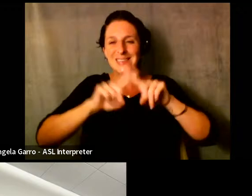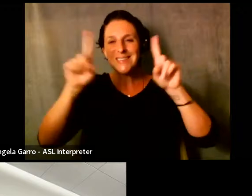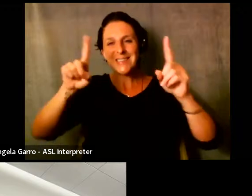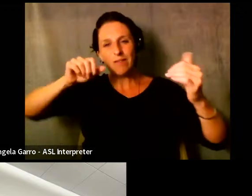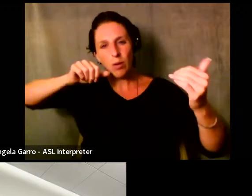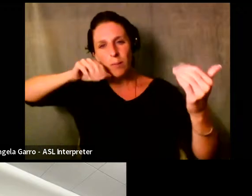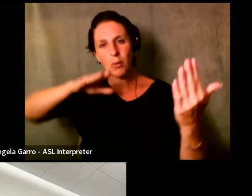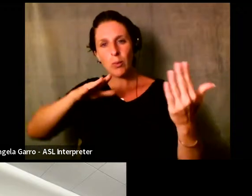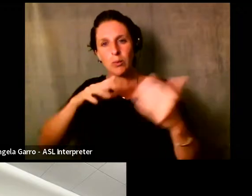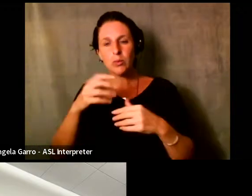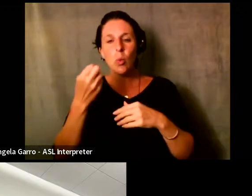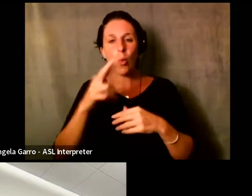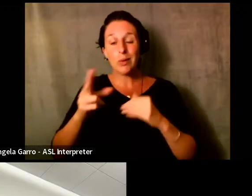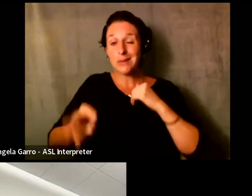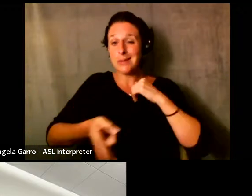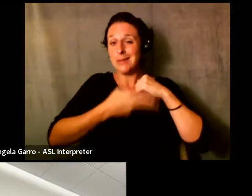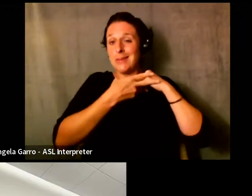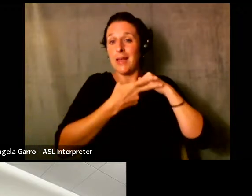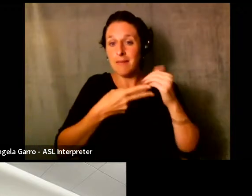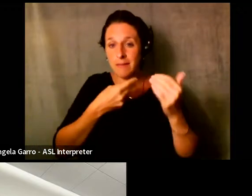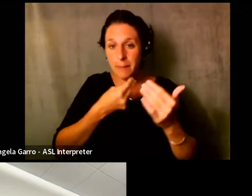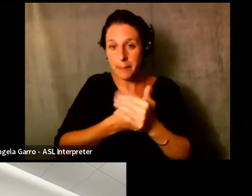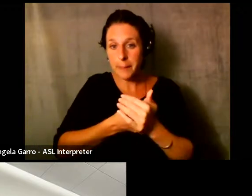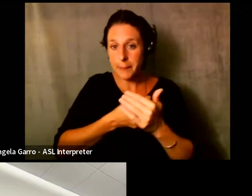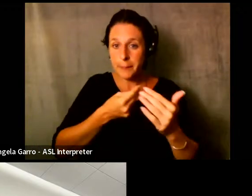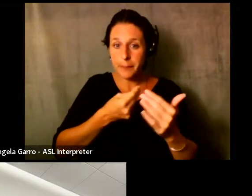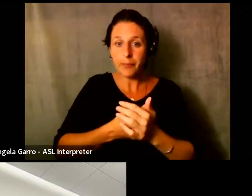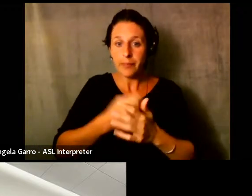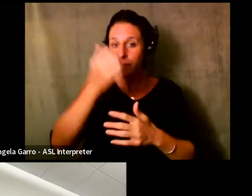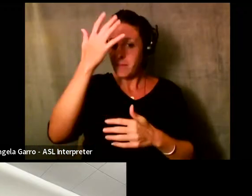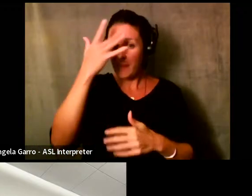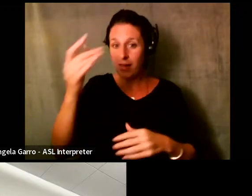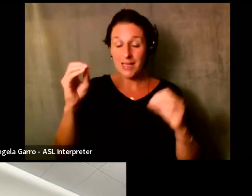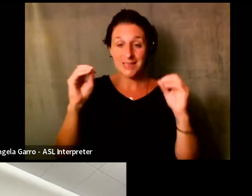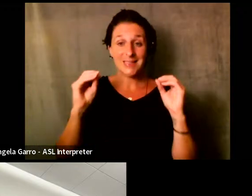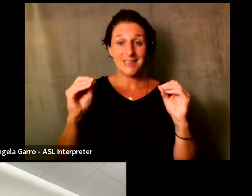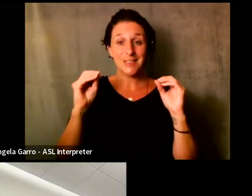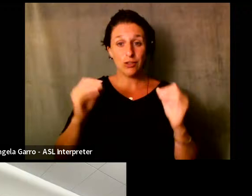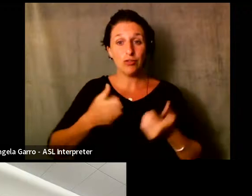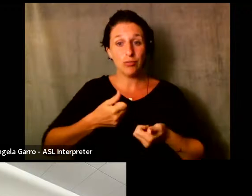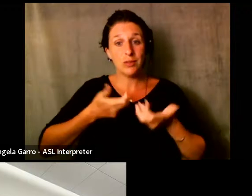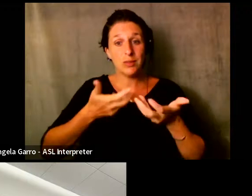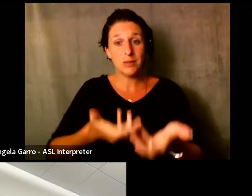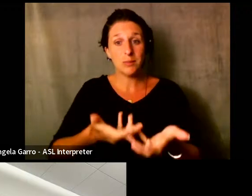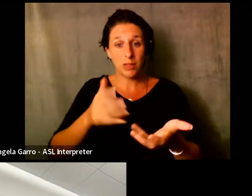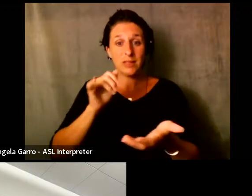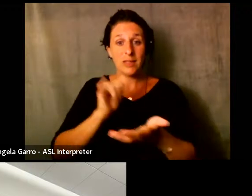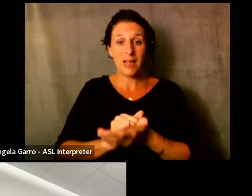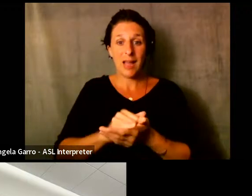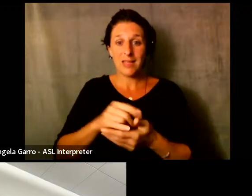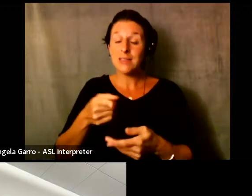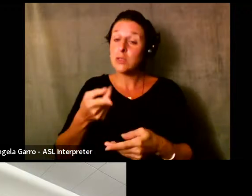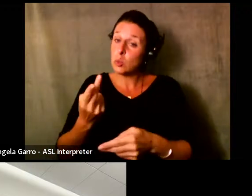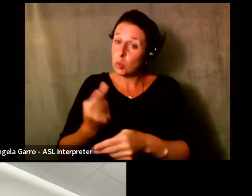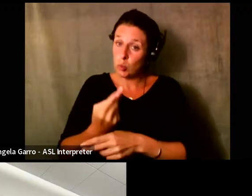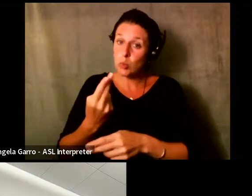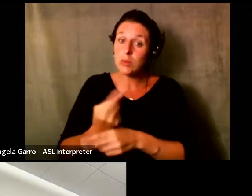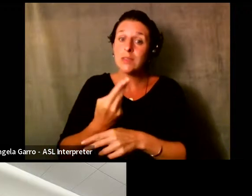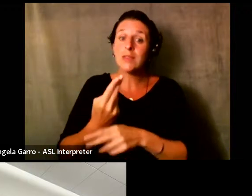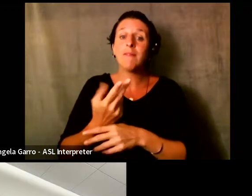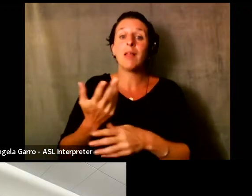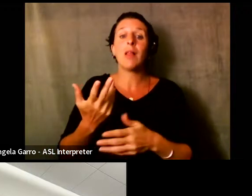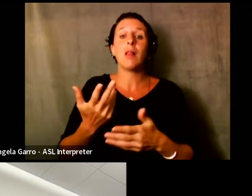or save the money, because teachers have expressed that this has been useful,